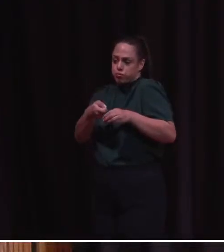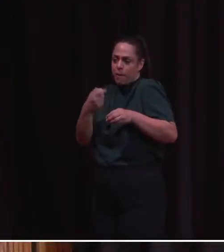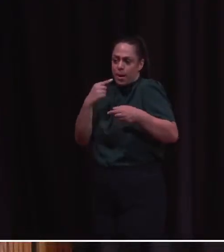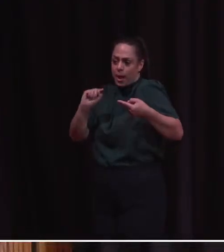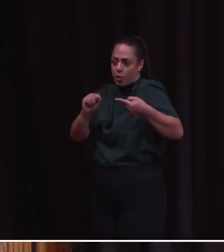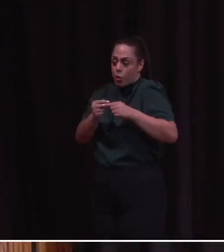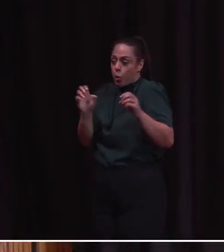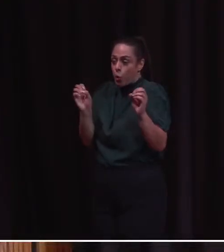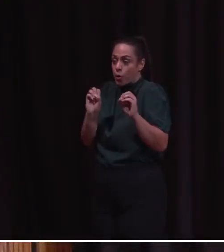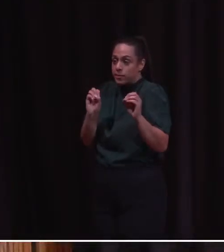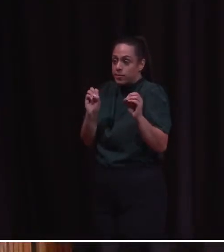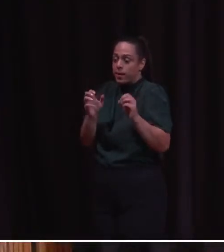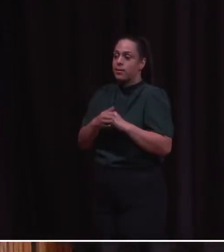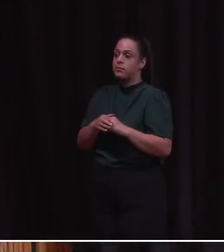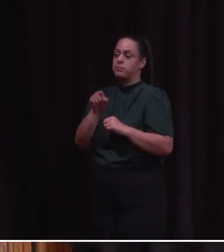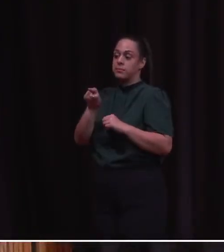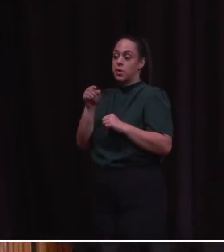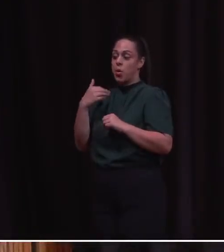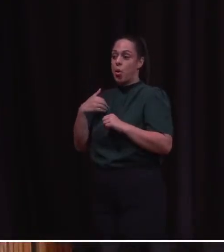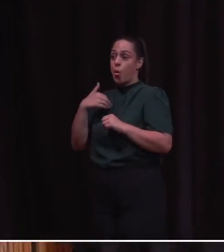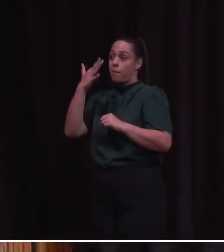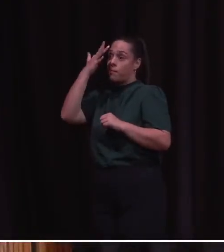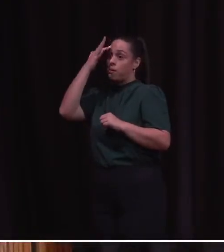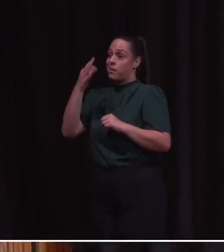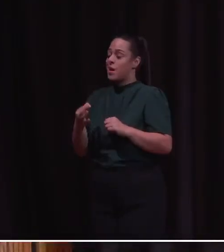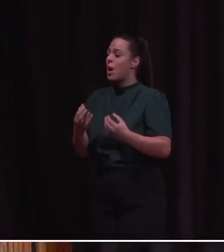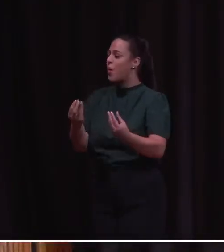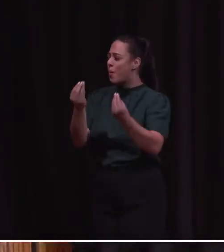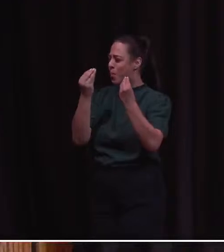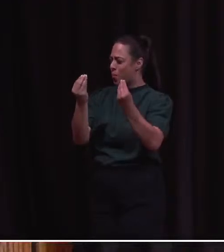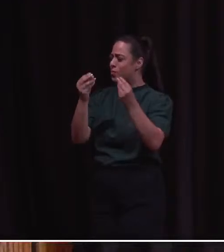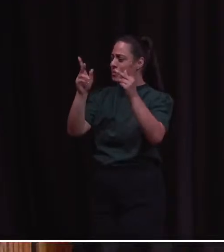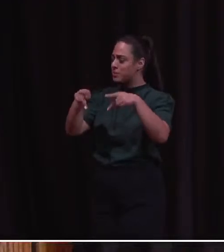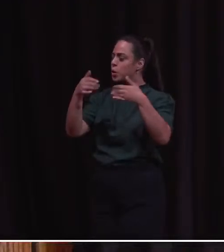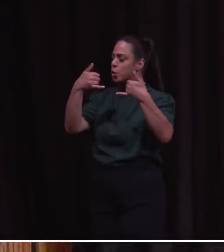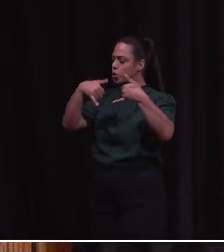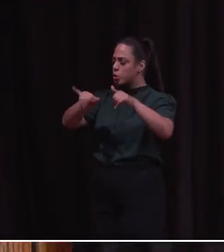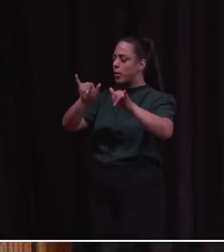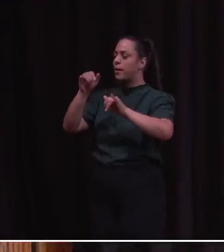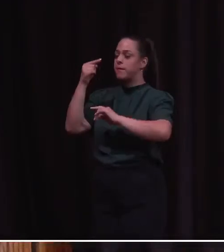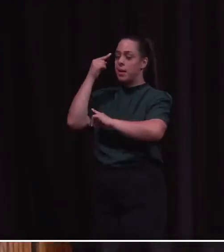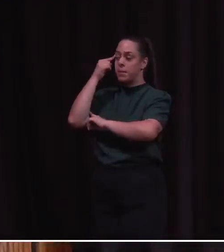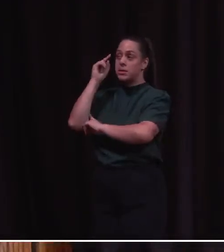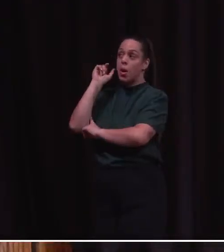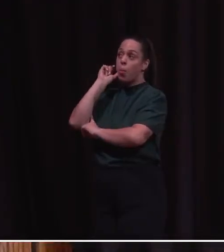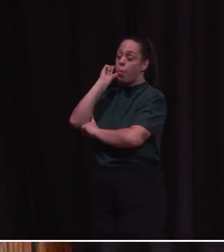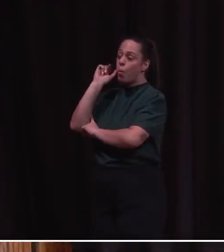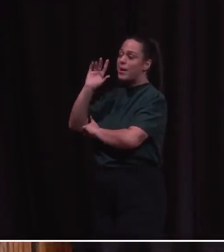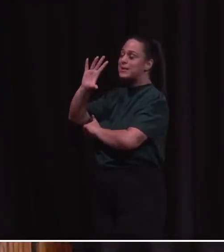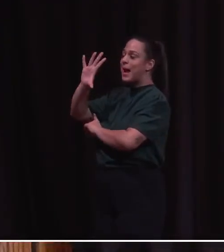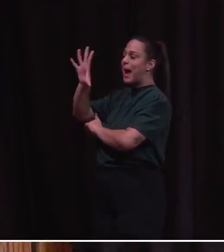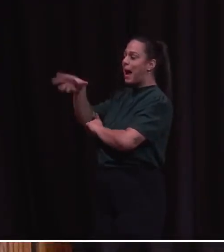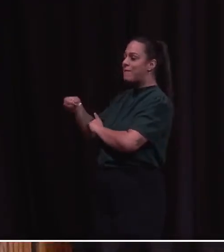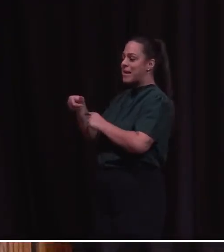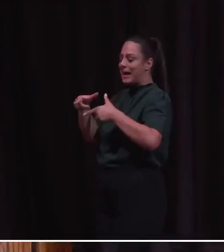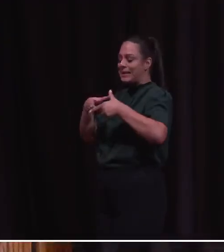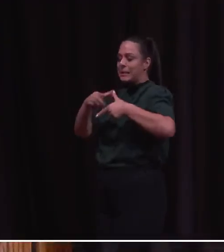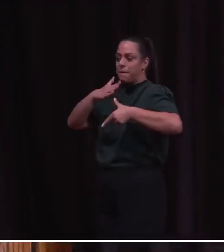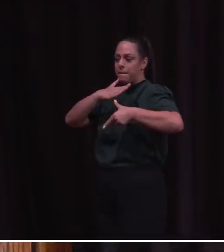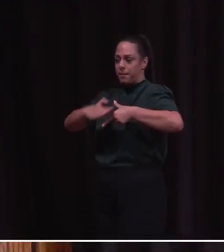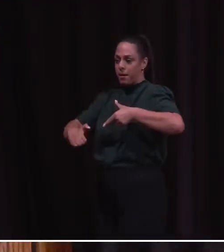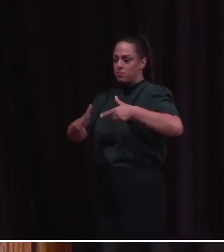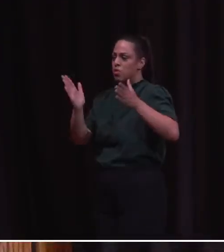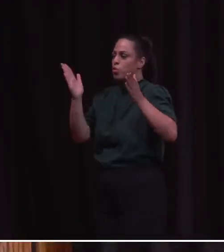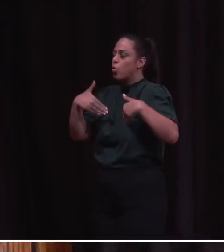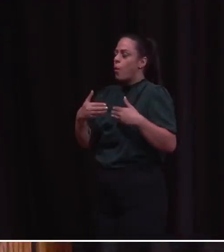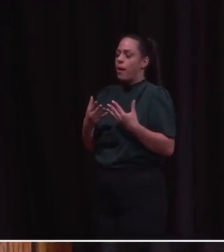so many still believe, that African and black women do not experience pain. In her book, Killing